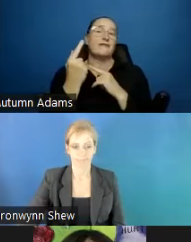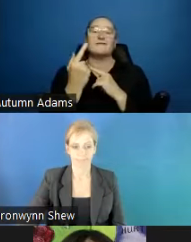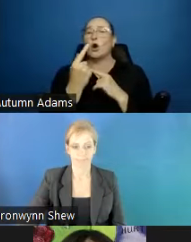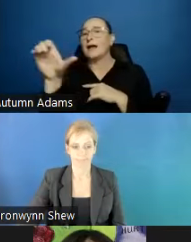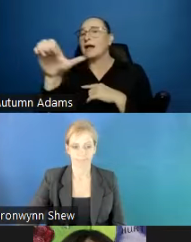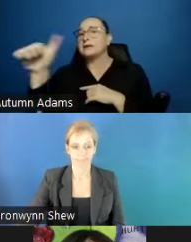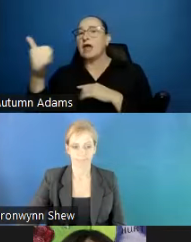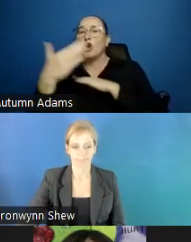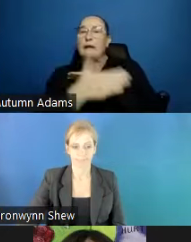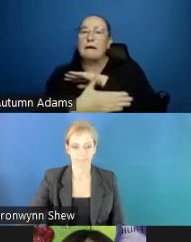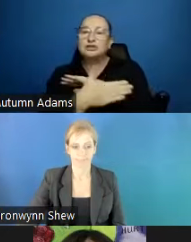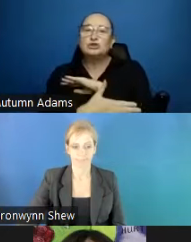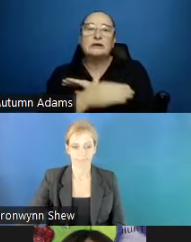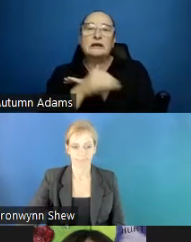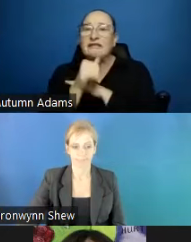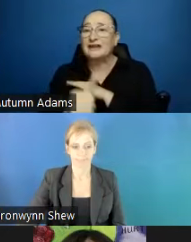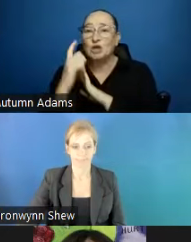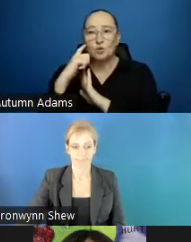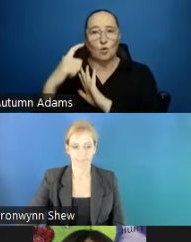I don't know what that is. I'm not sure.